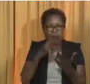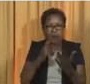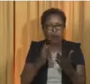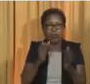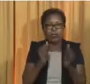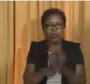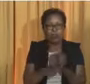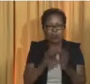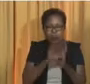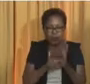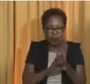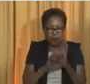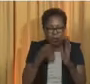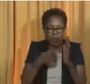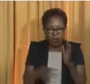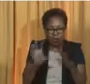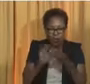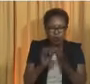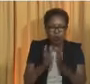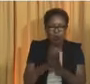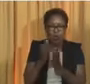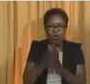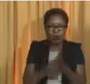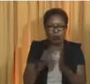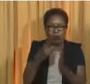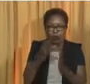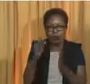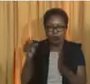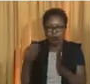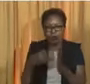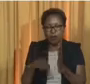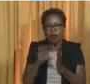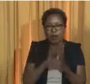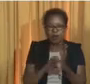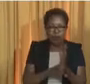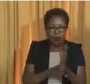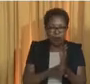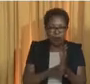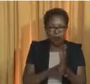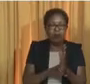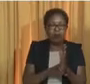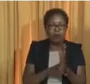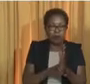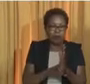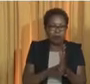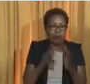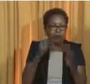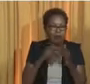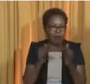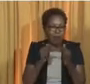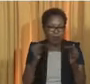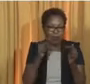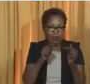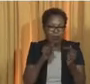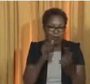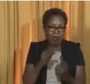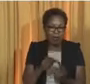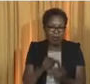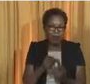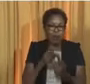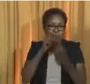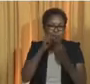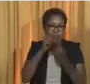of the provisions of Article 255 of the Constitution. In contrast, the unique context